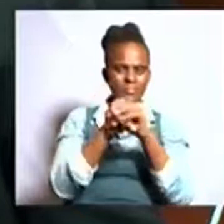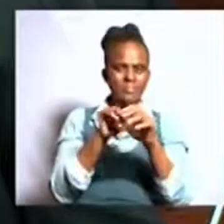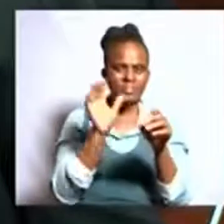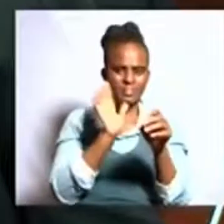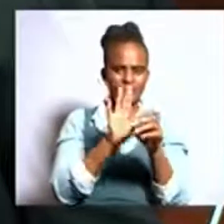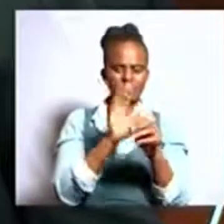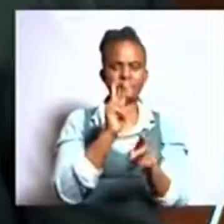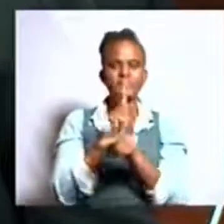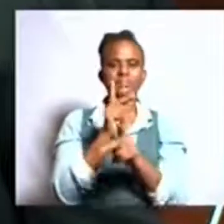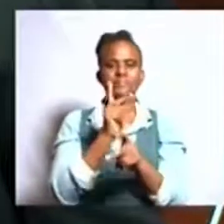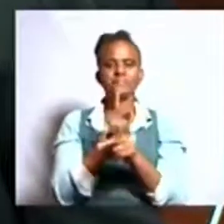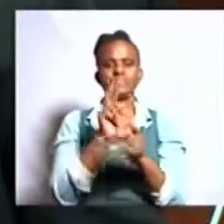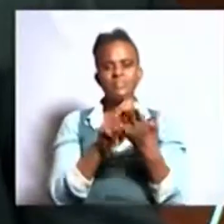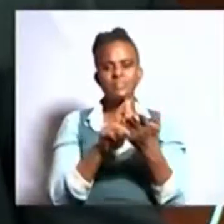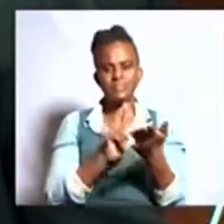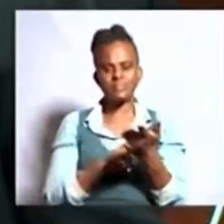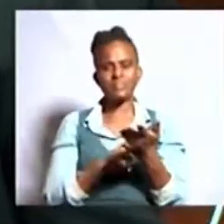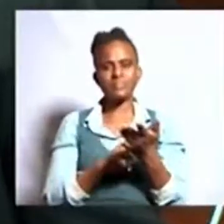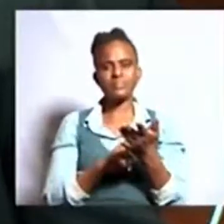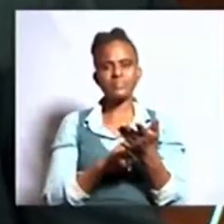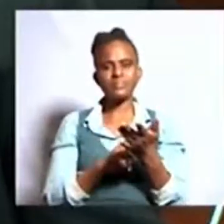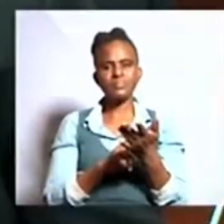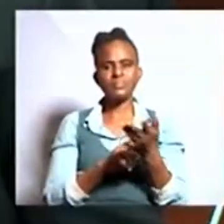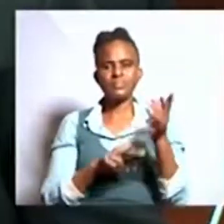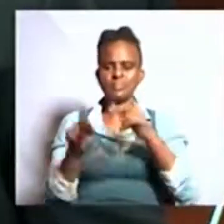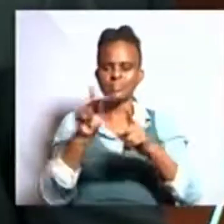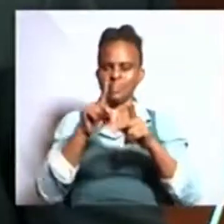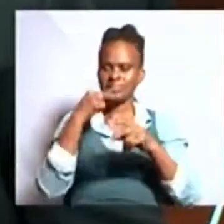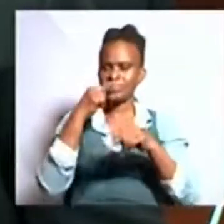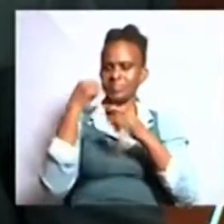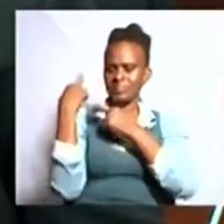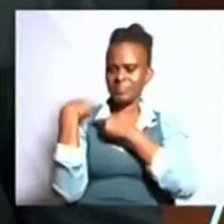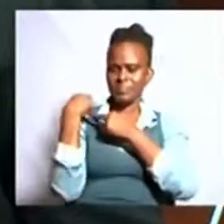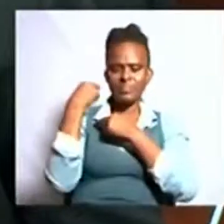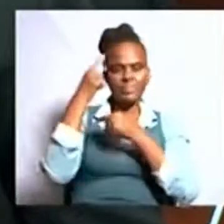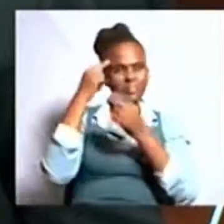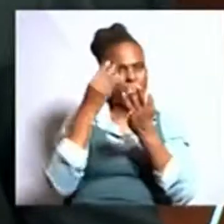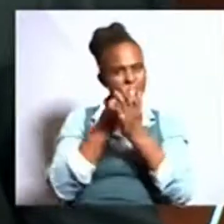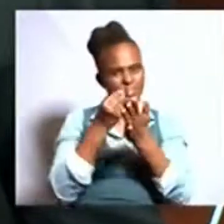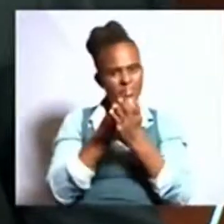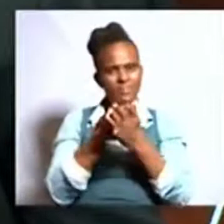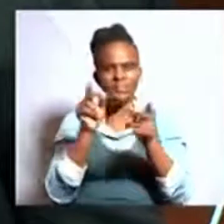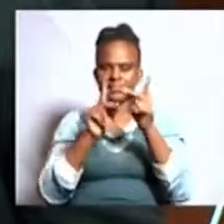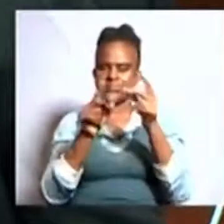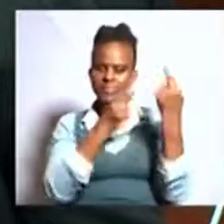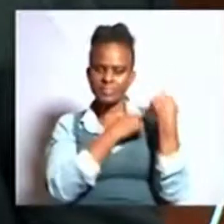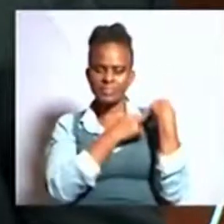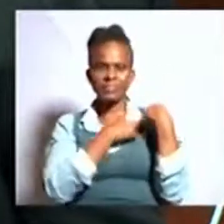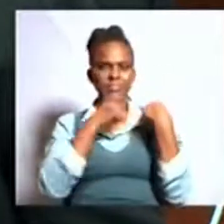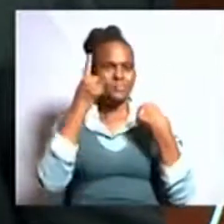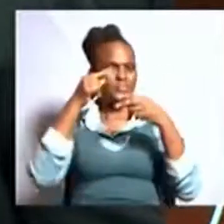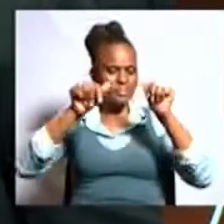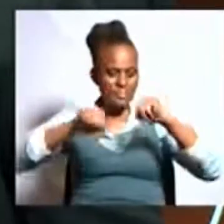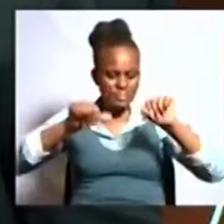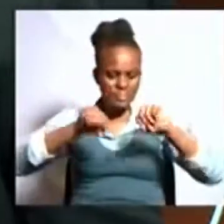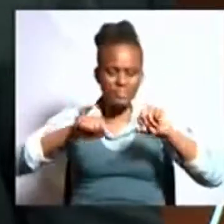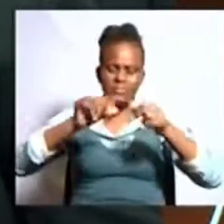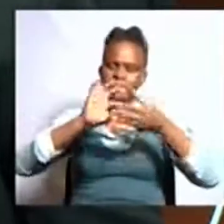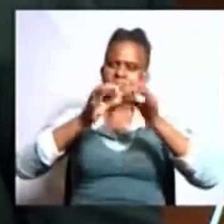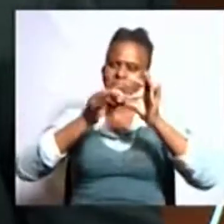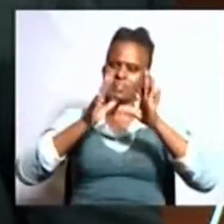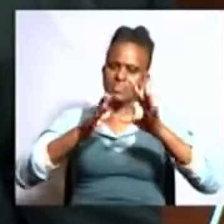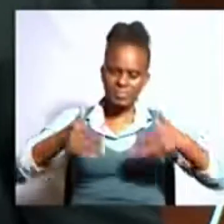who keep records. The people are in charge of finance, the people are in charge of audit, the youth coordinator, and